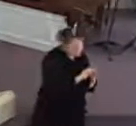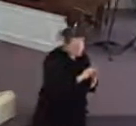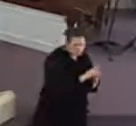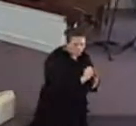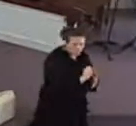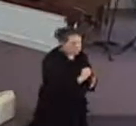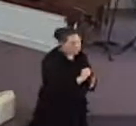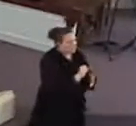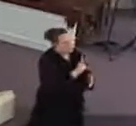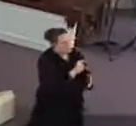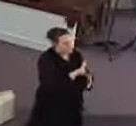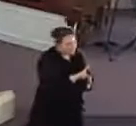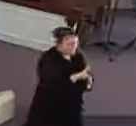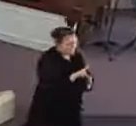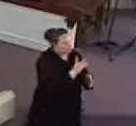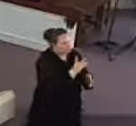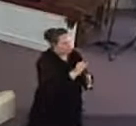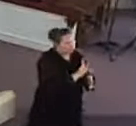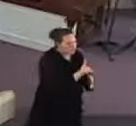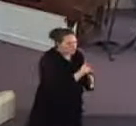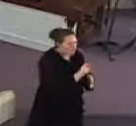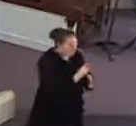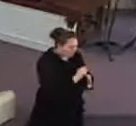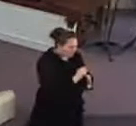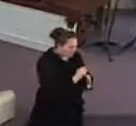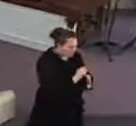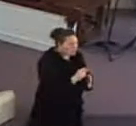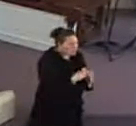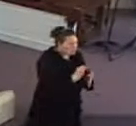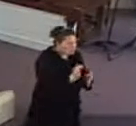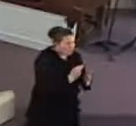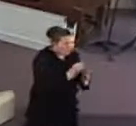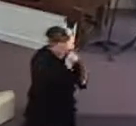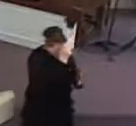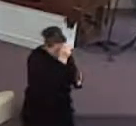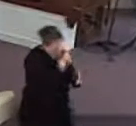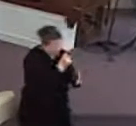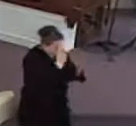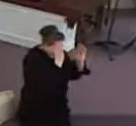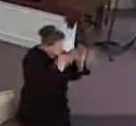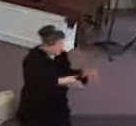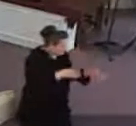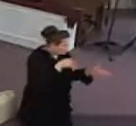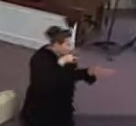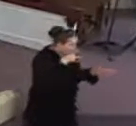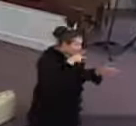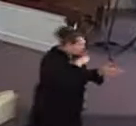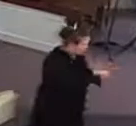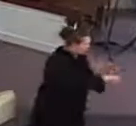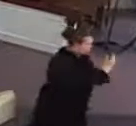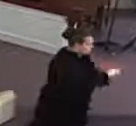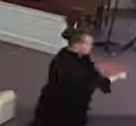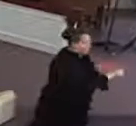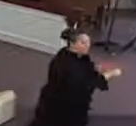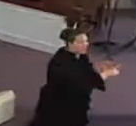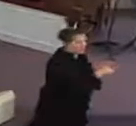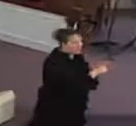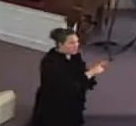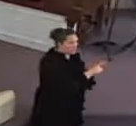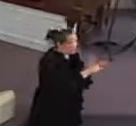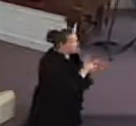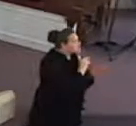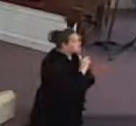and Deuteronomy. When you read these passages of scripture, you'll find that when a person murdered somebody, they should die. Come